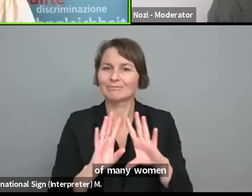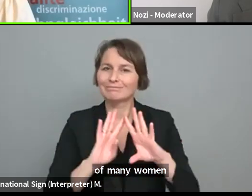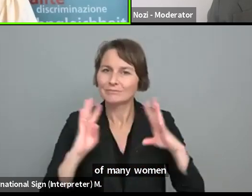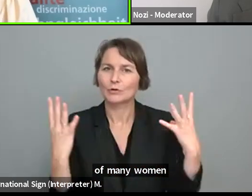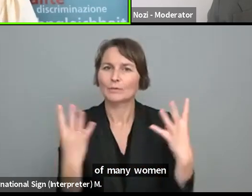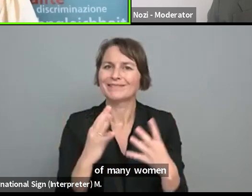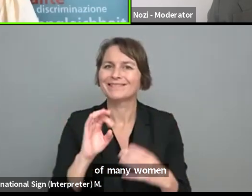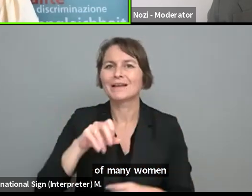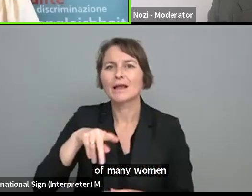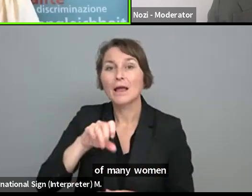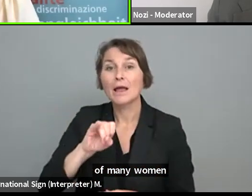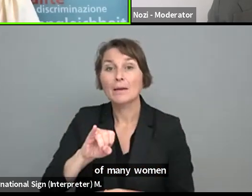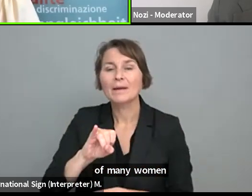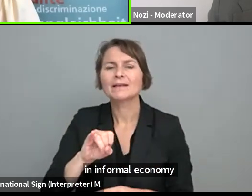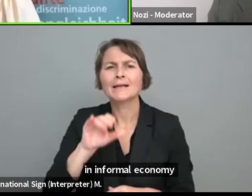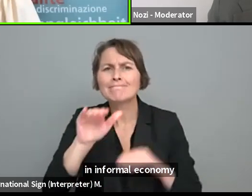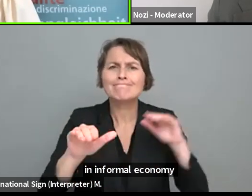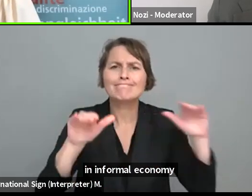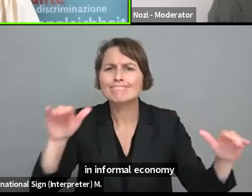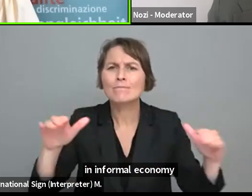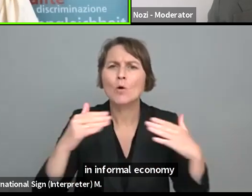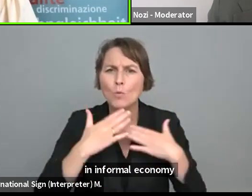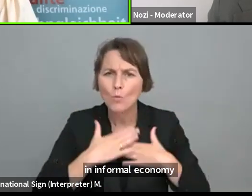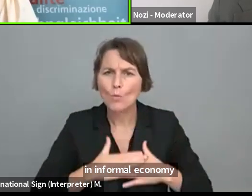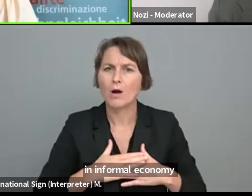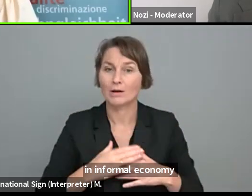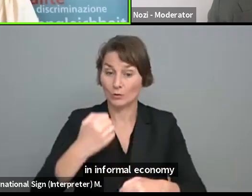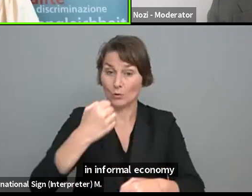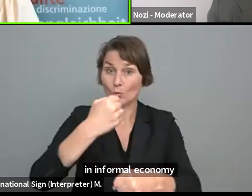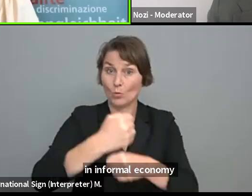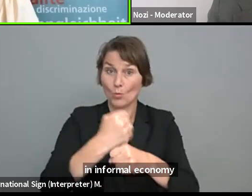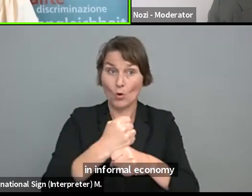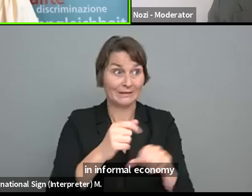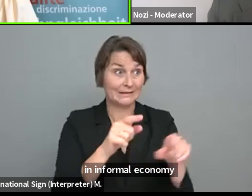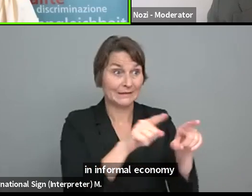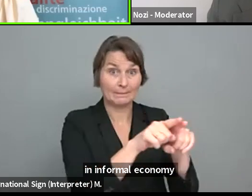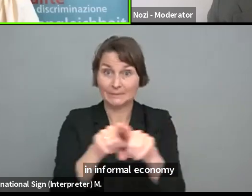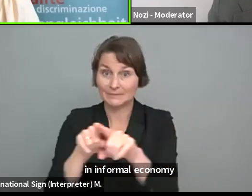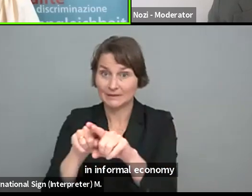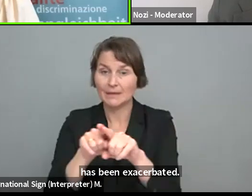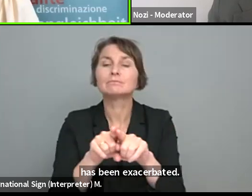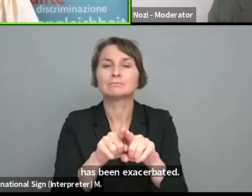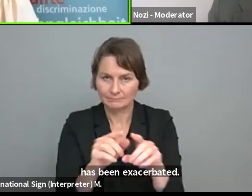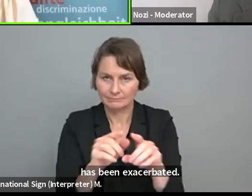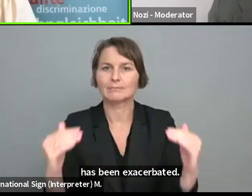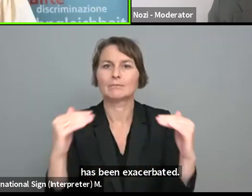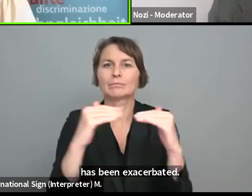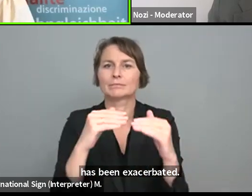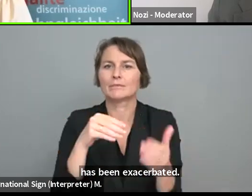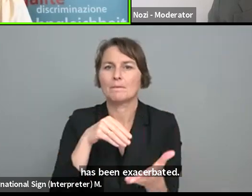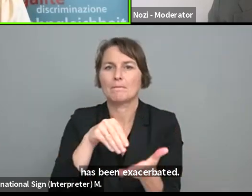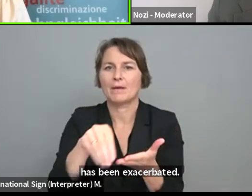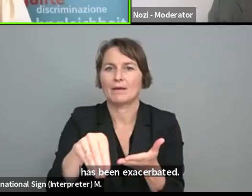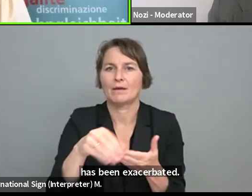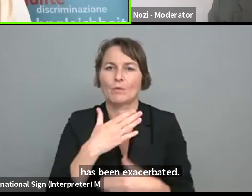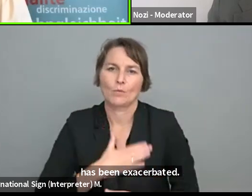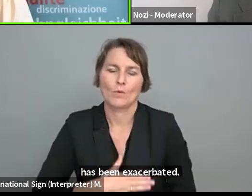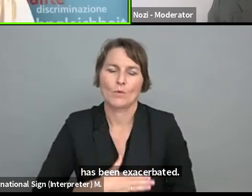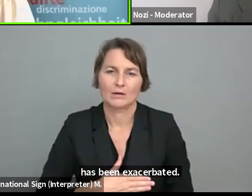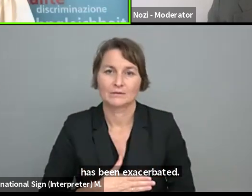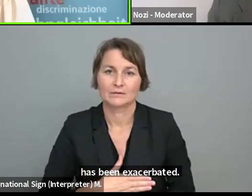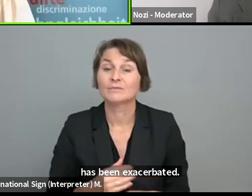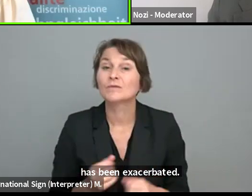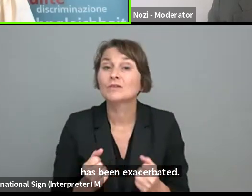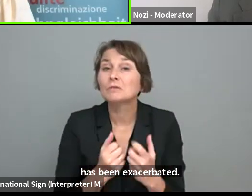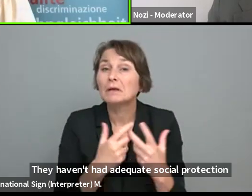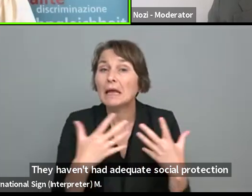promote equal pay for work of equal value and to ensure that any advances made in closing the discriminatory